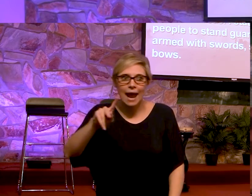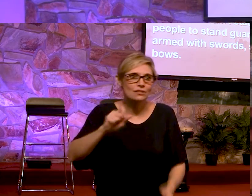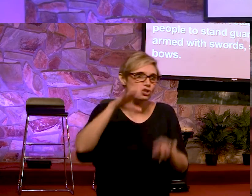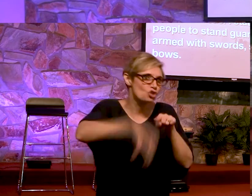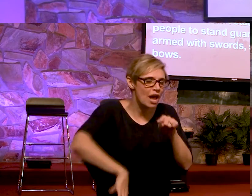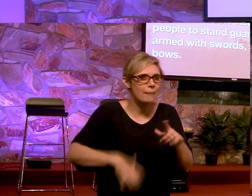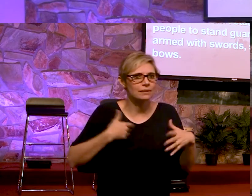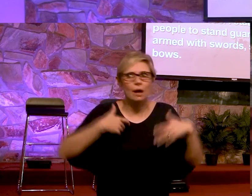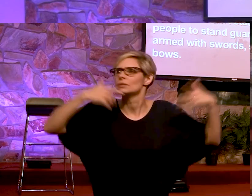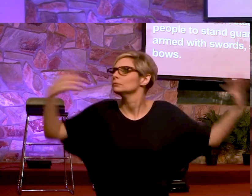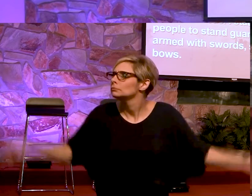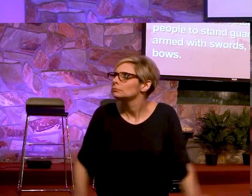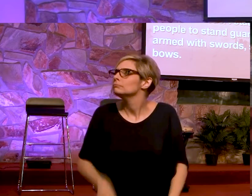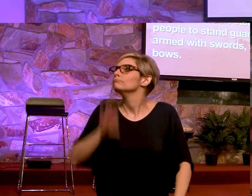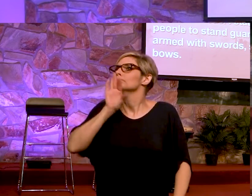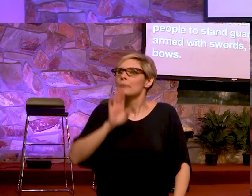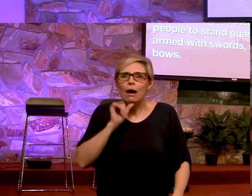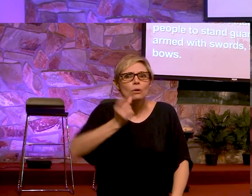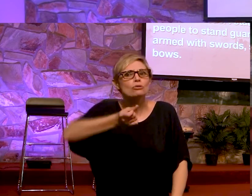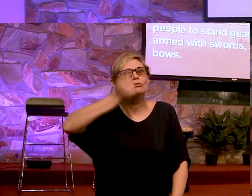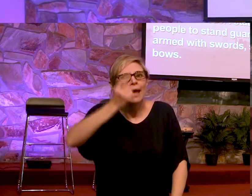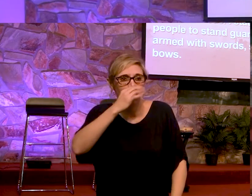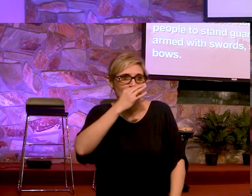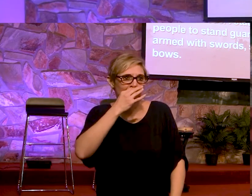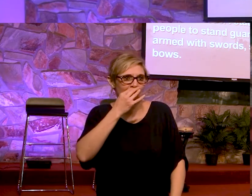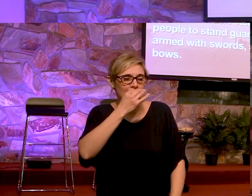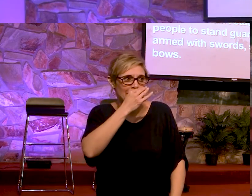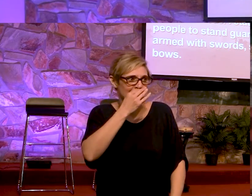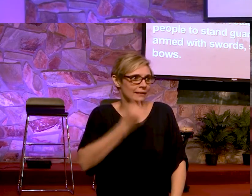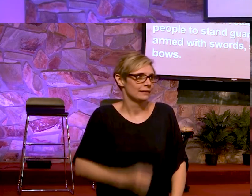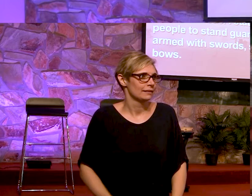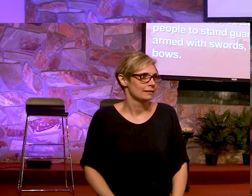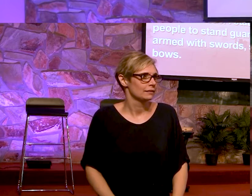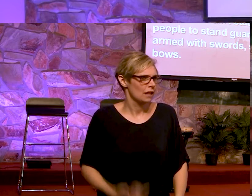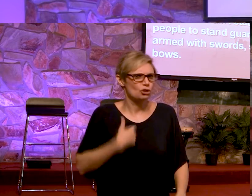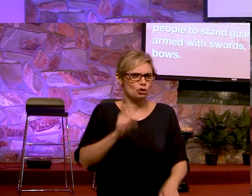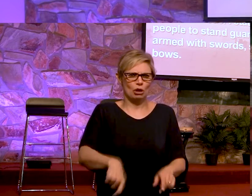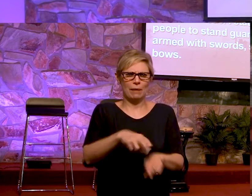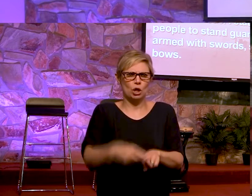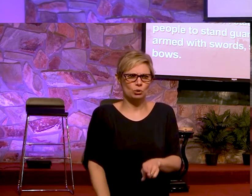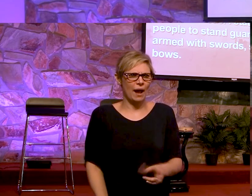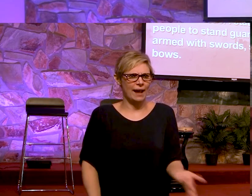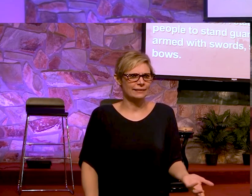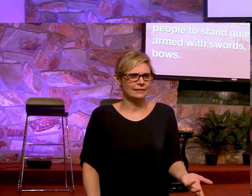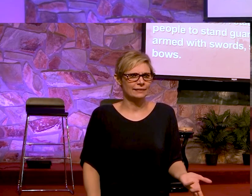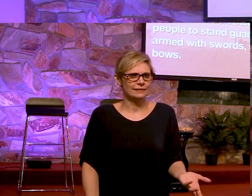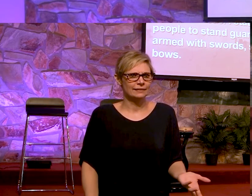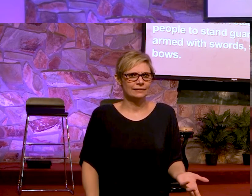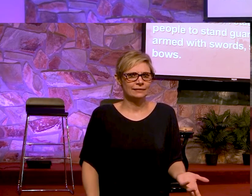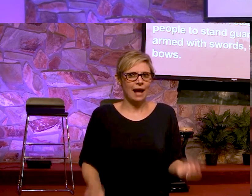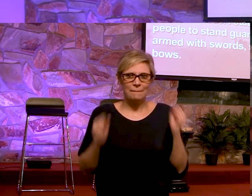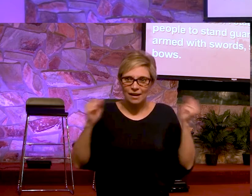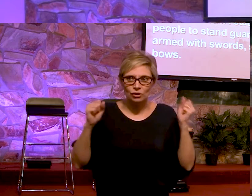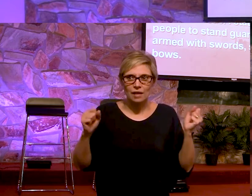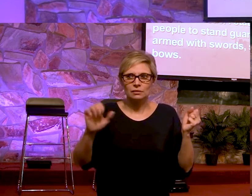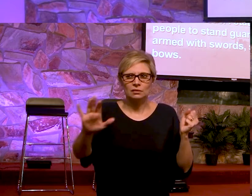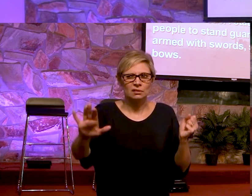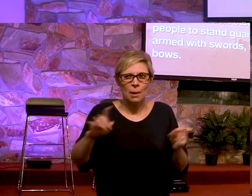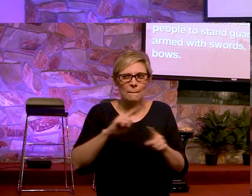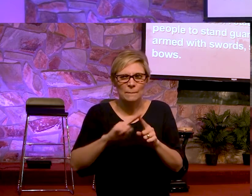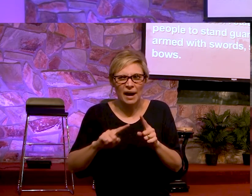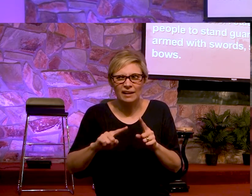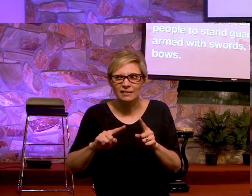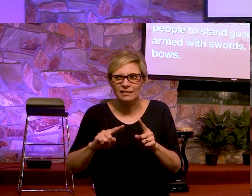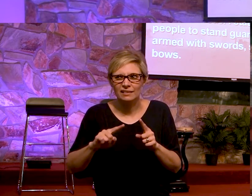that. And I'm like, what's going on here? I don't understand I should be losing weight. I'm exercising.